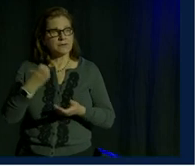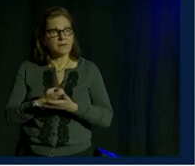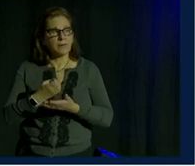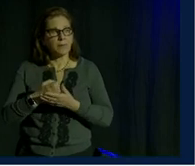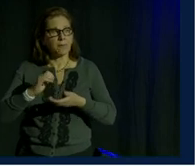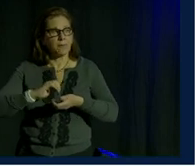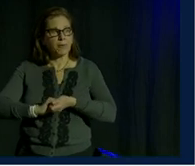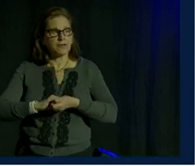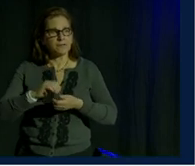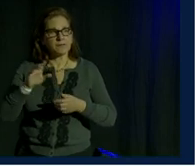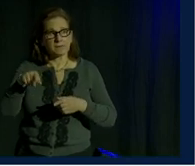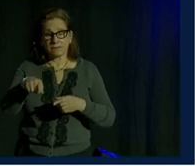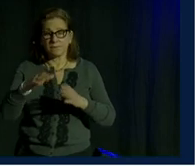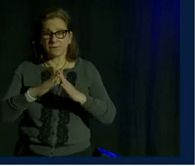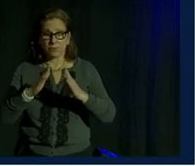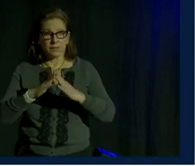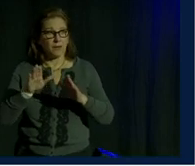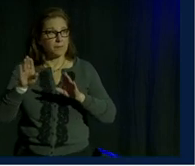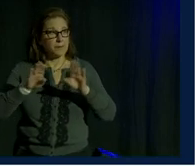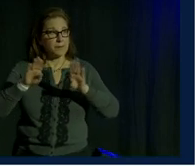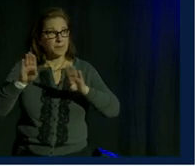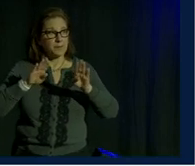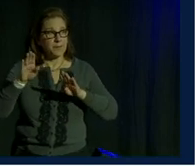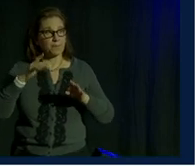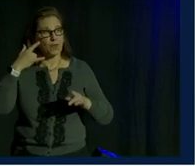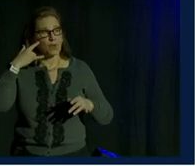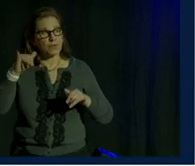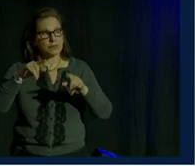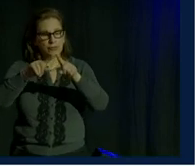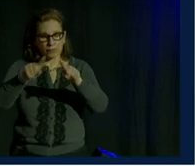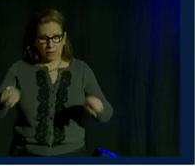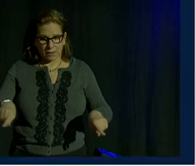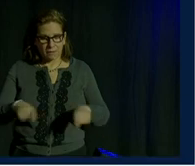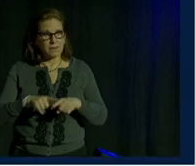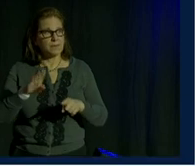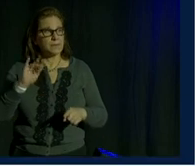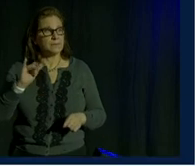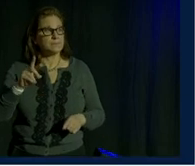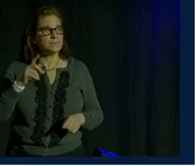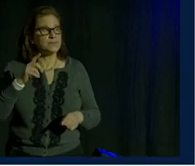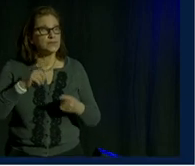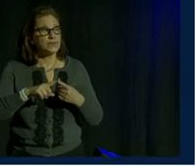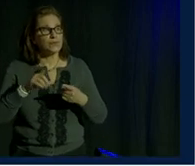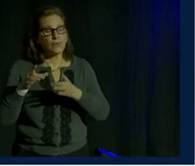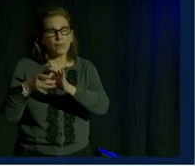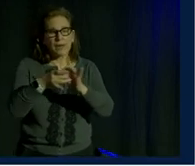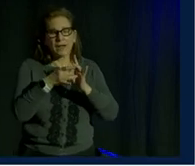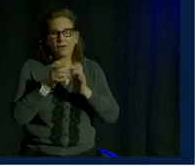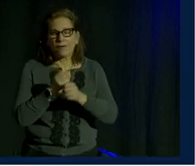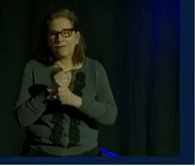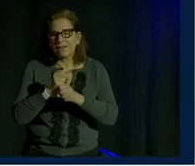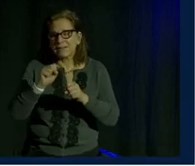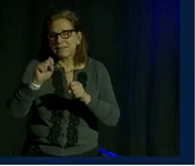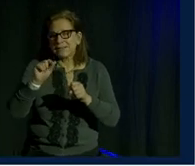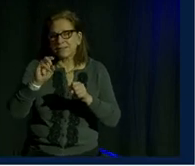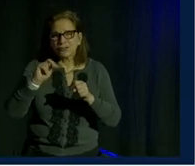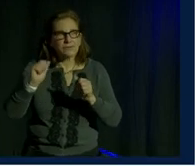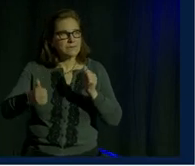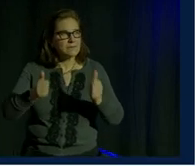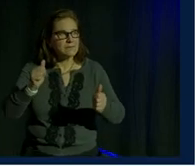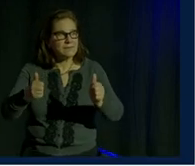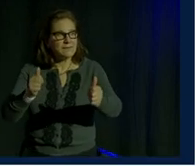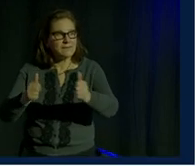Partnership, the Downtown D.C. Bid, and the Golden Triangle Bid to coordinate coffee stations with local roasters and promotions from